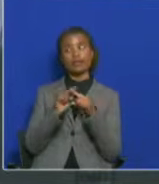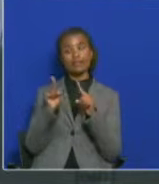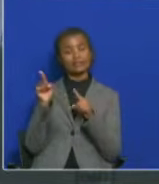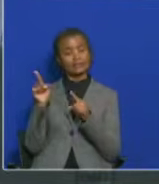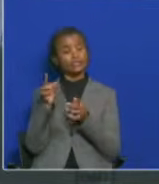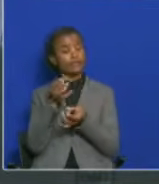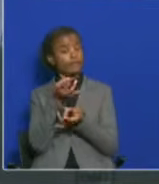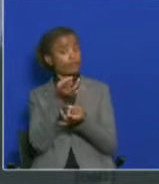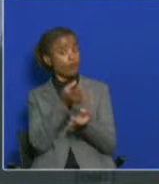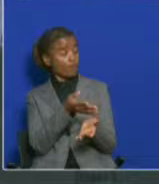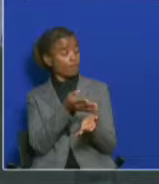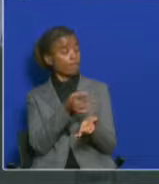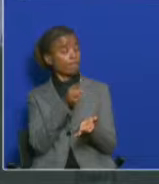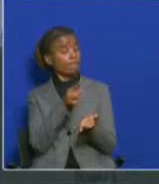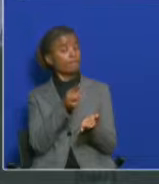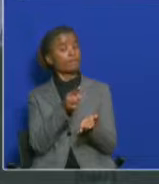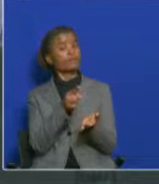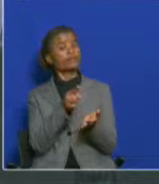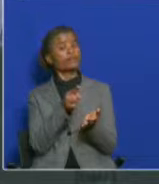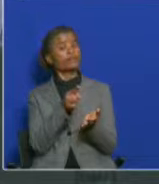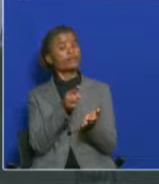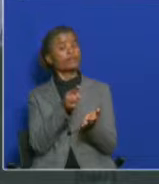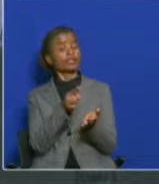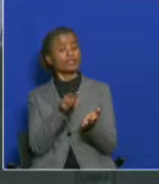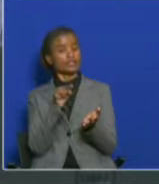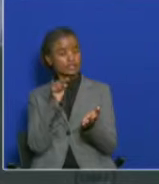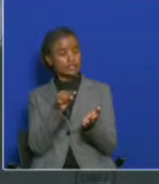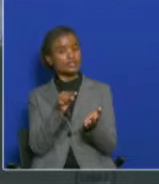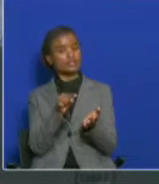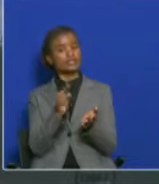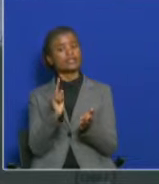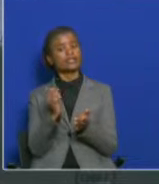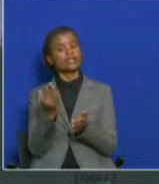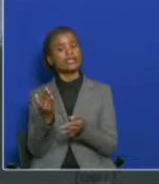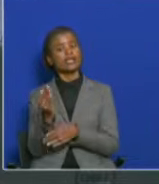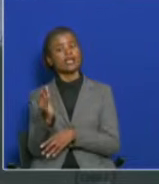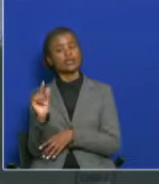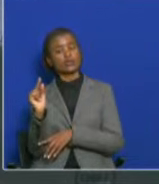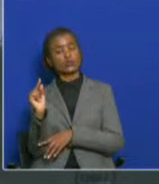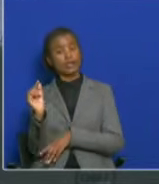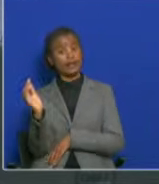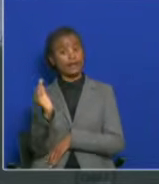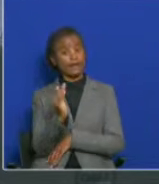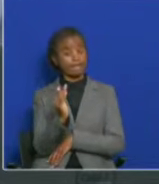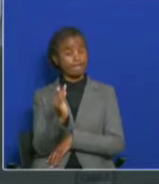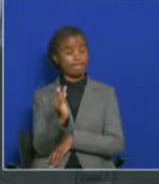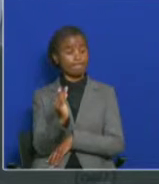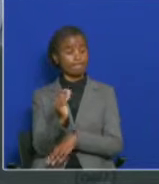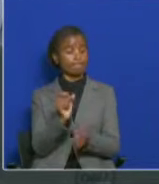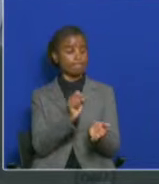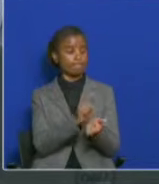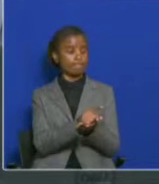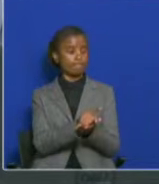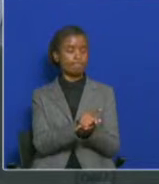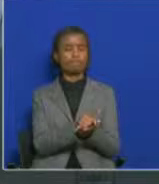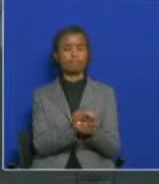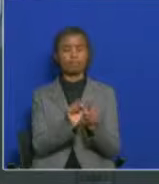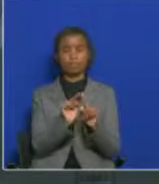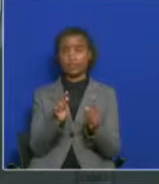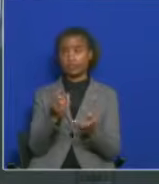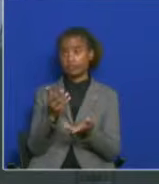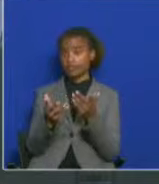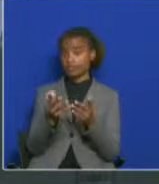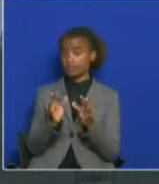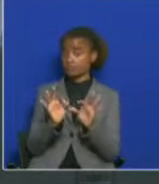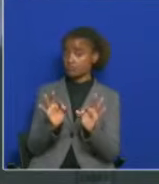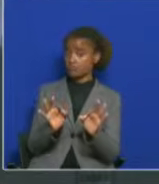it with Mr. Syed. And Yes. there may or may not be impropriety, but that will be put to him if